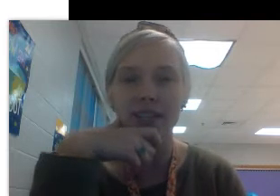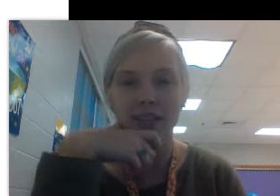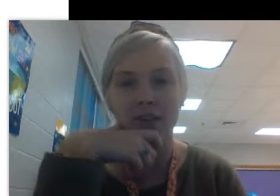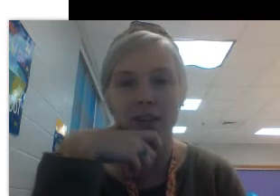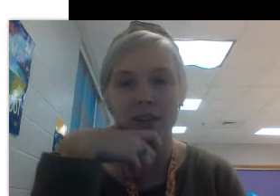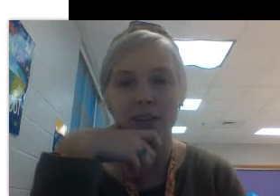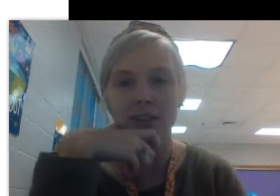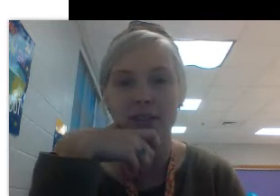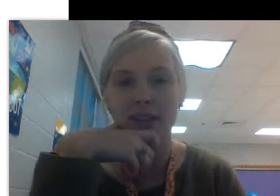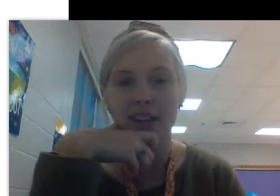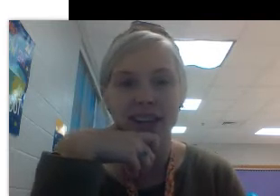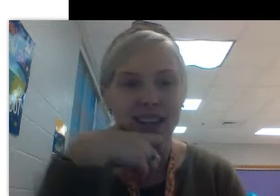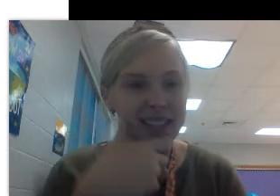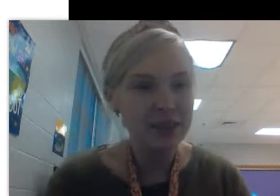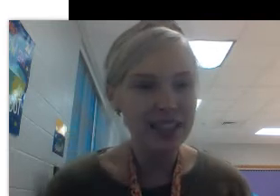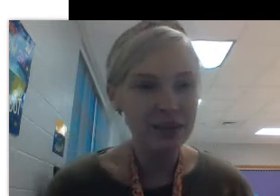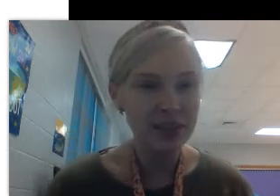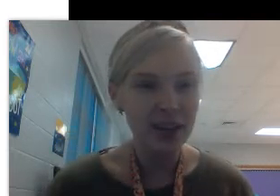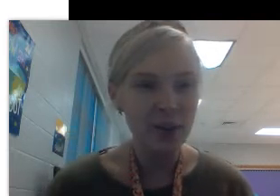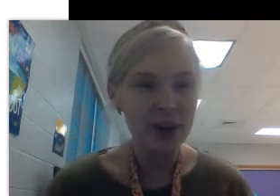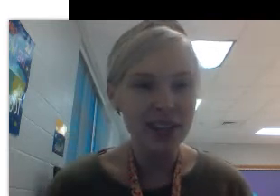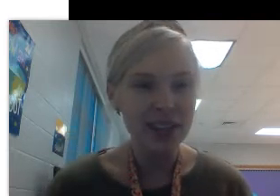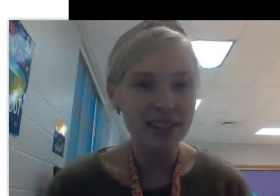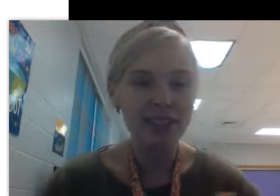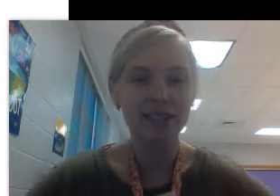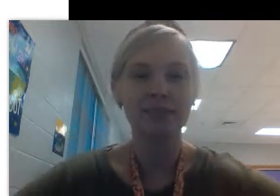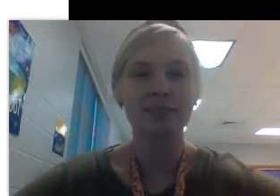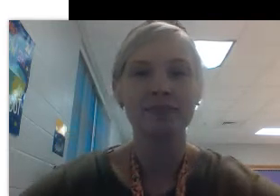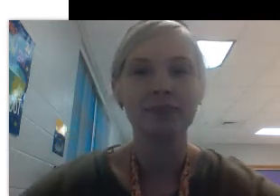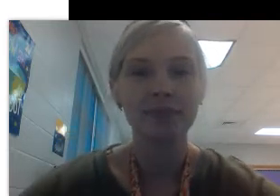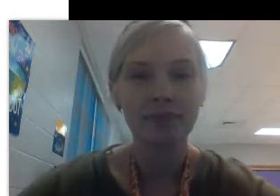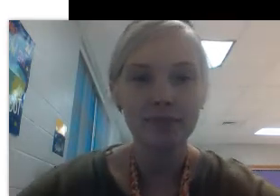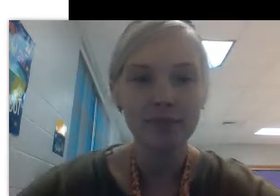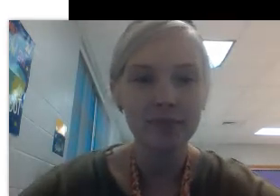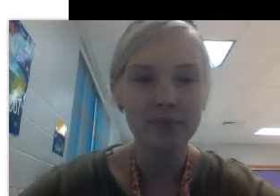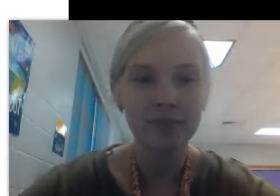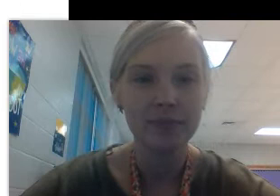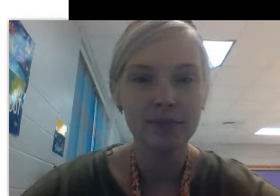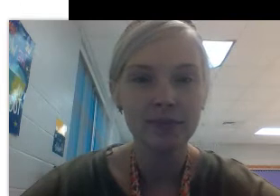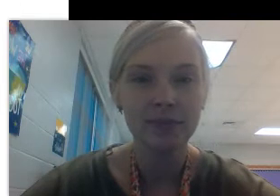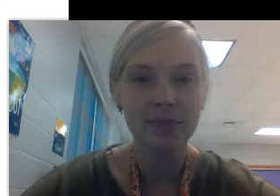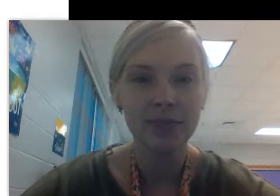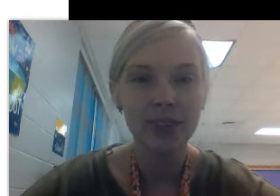what is that word? Can someone tell me what that word is?